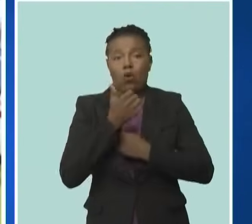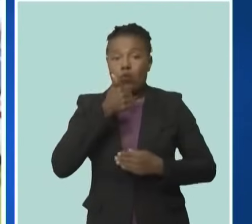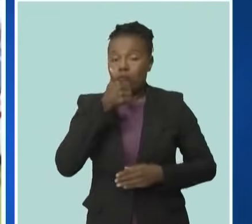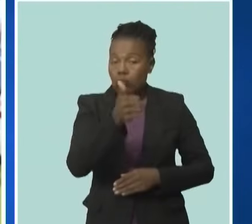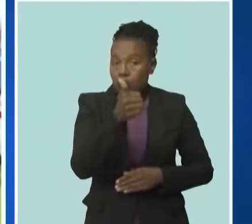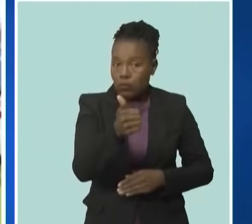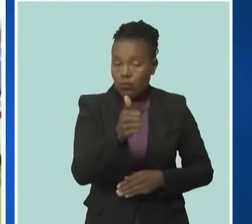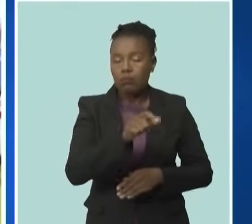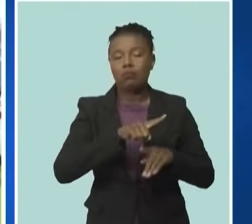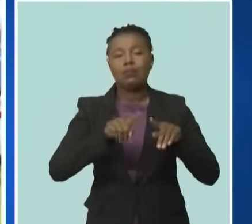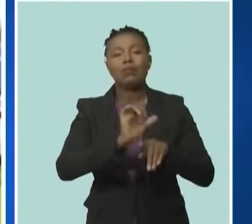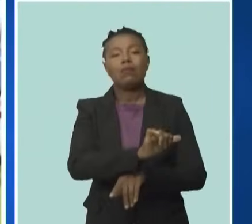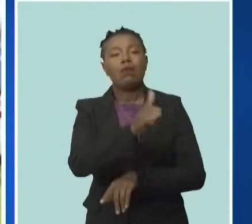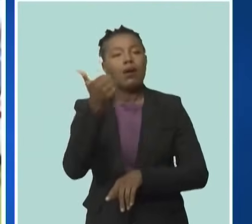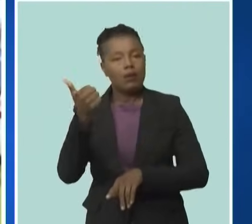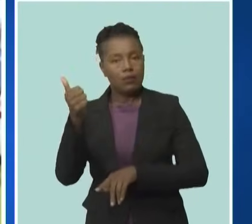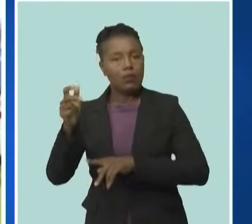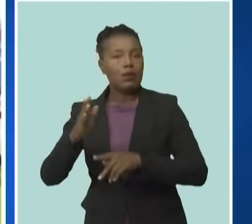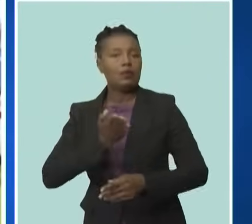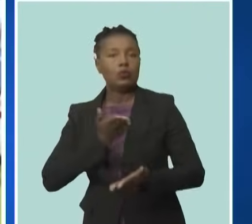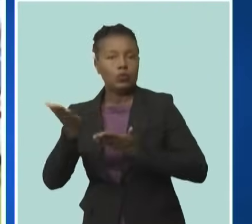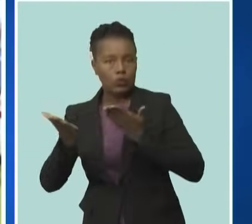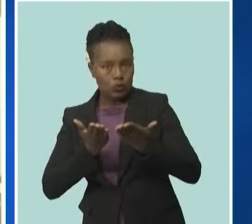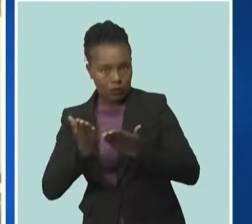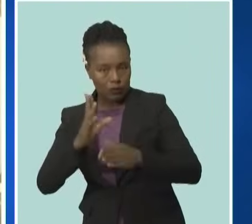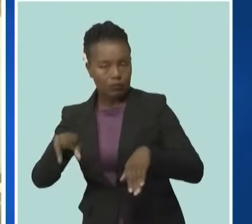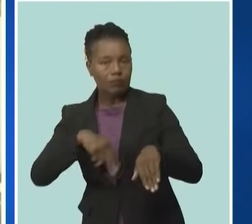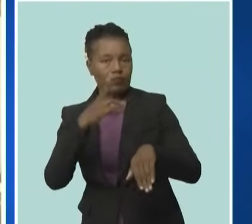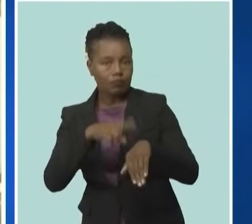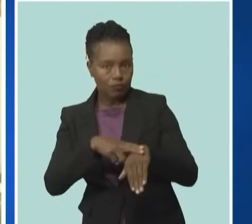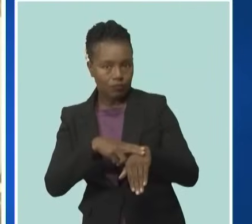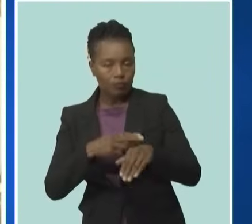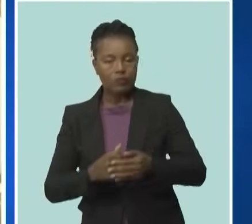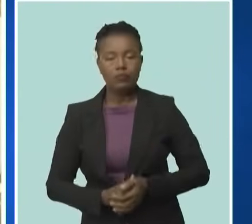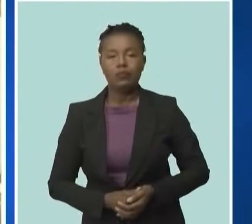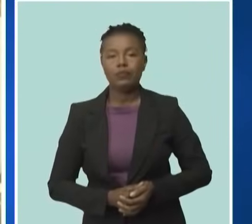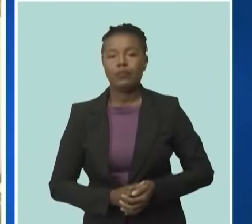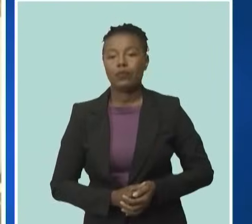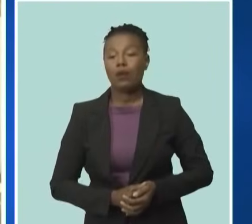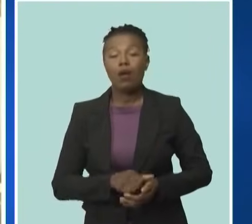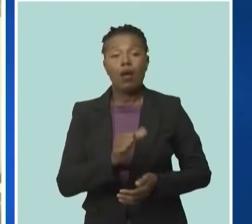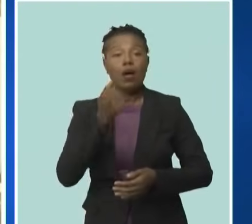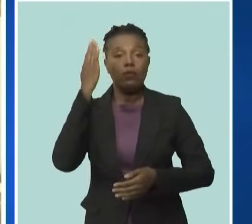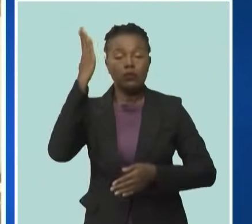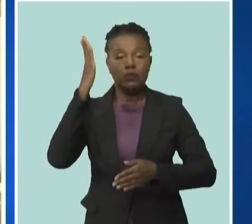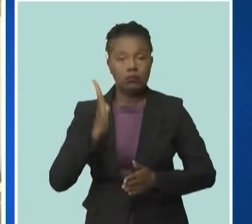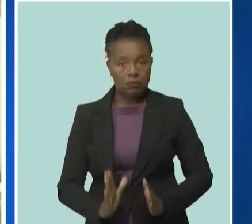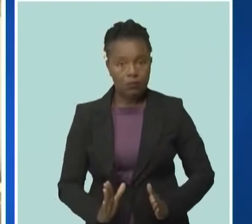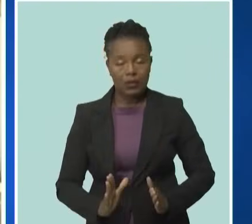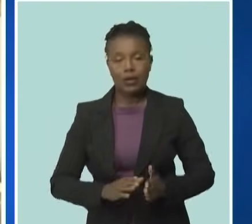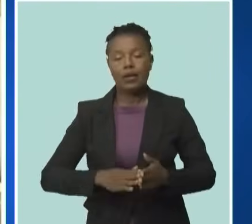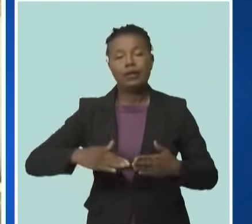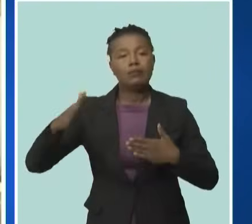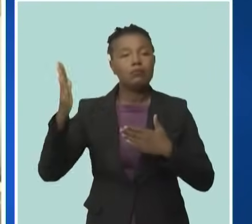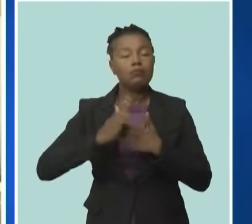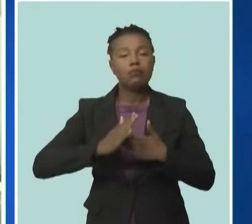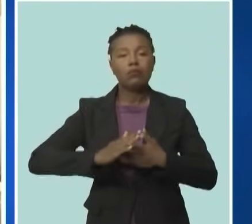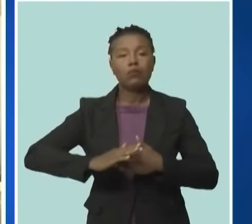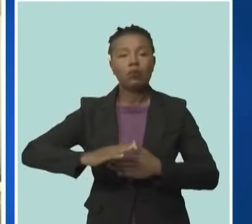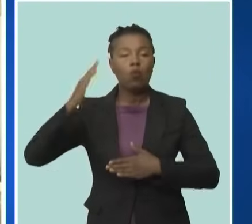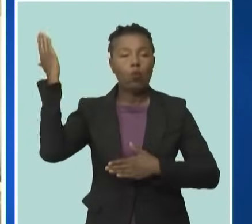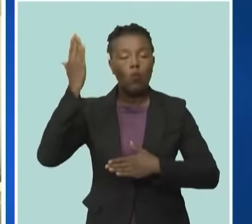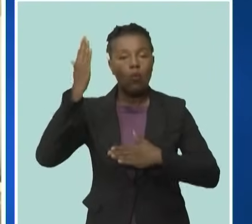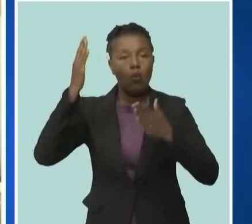yourselves, but also for the service of the nation. Featured speaker and a senior lecturer at the University of the